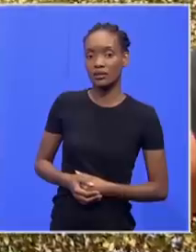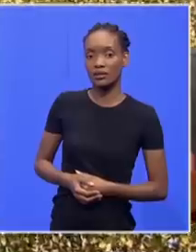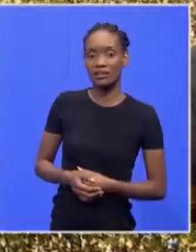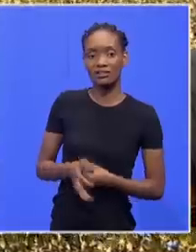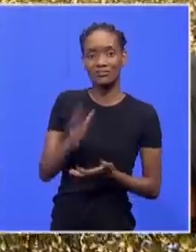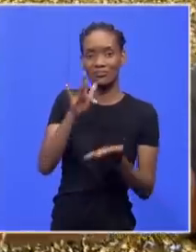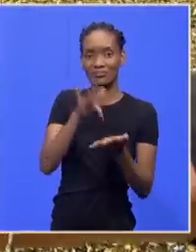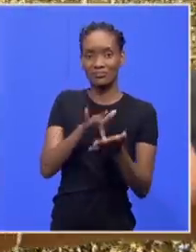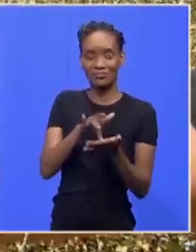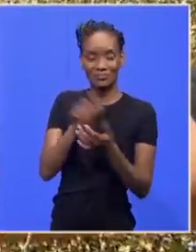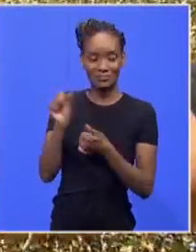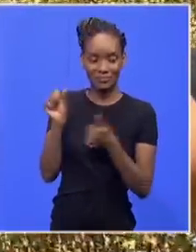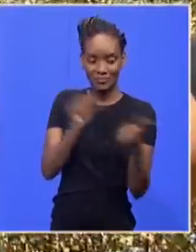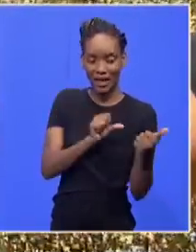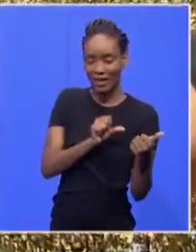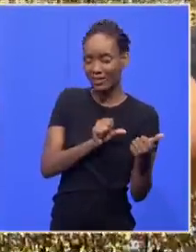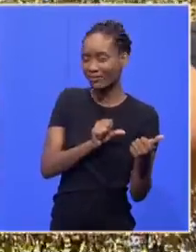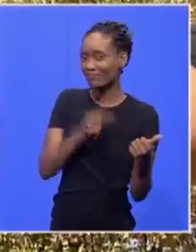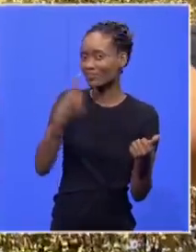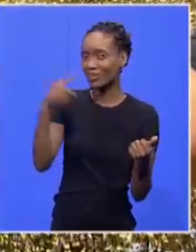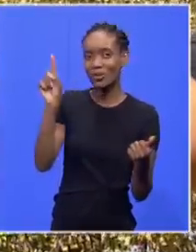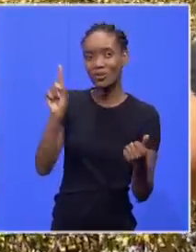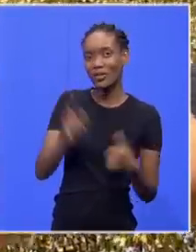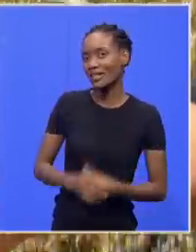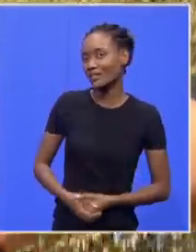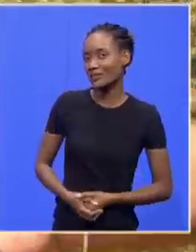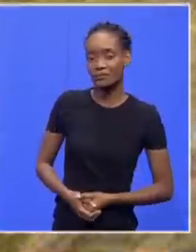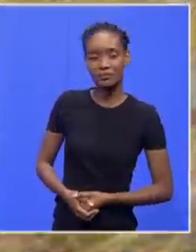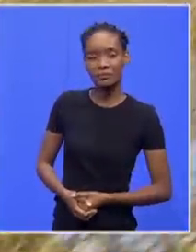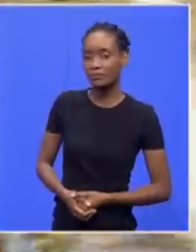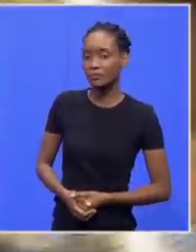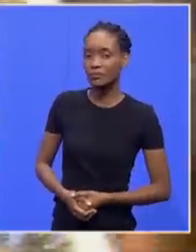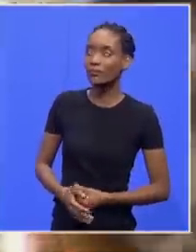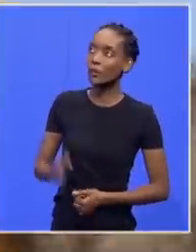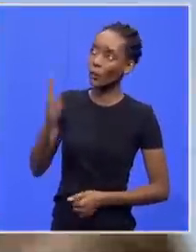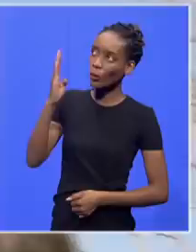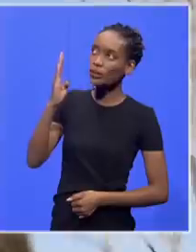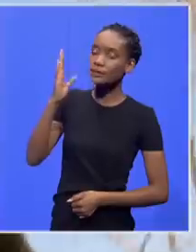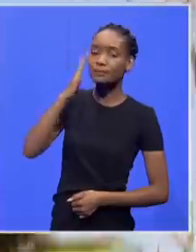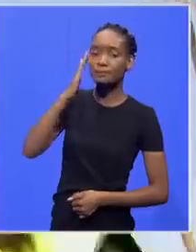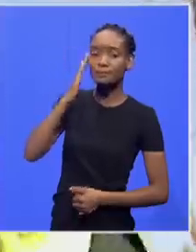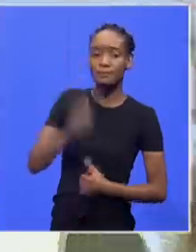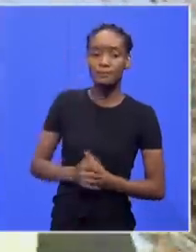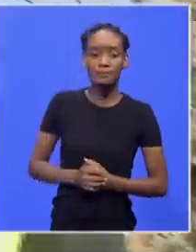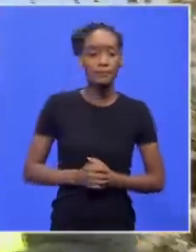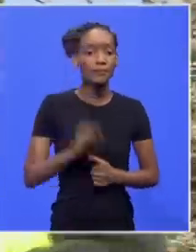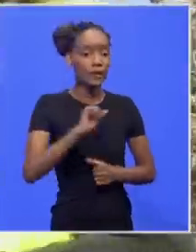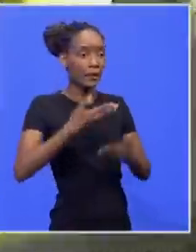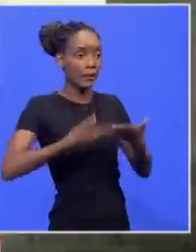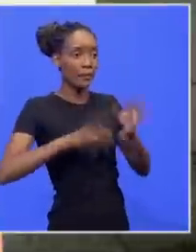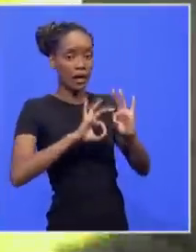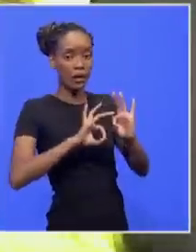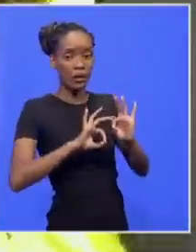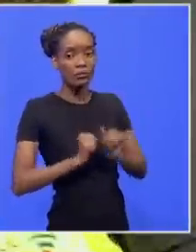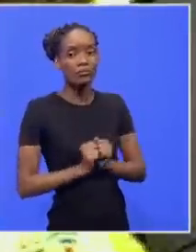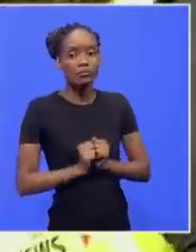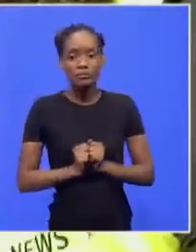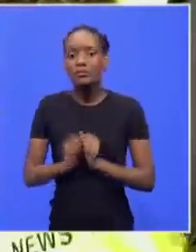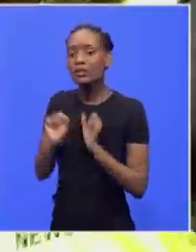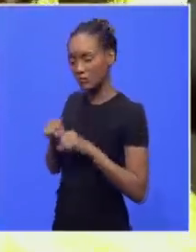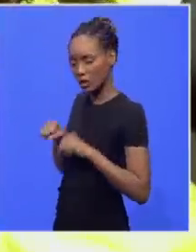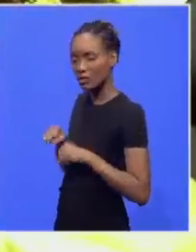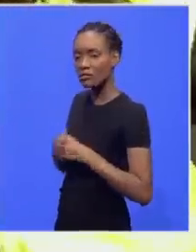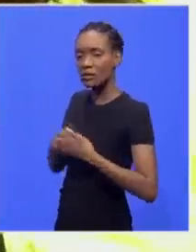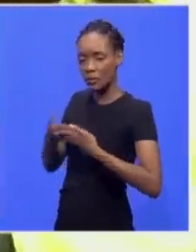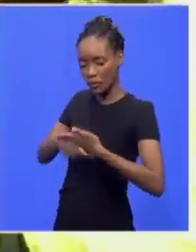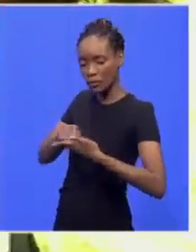right. I don't know that one. I'm going. The way I'm going. God. Are your papers in order? Yes. Yeah, I've got my paper, Mara.